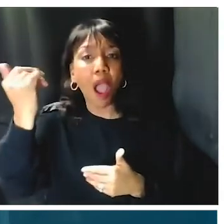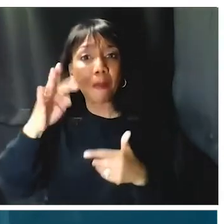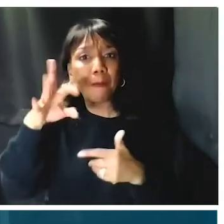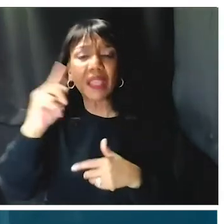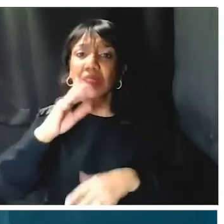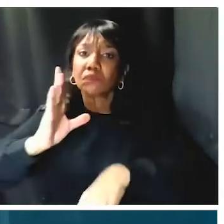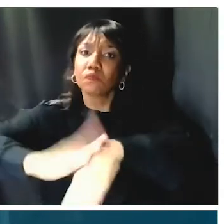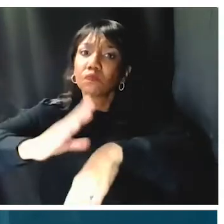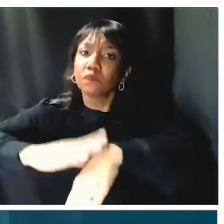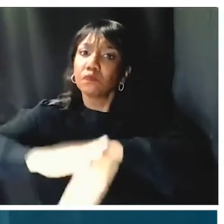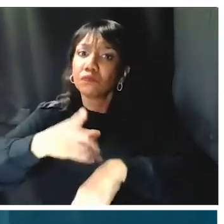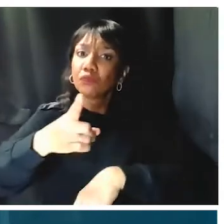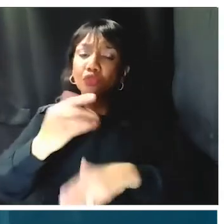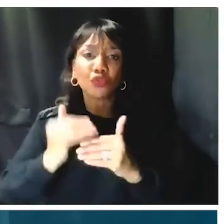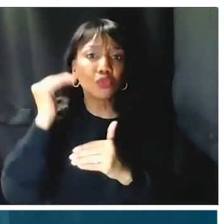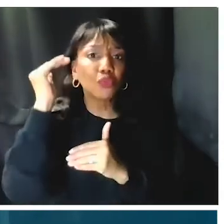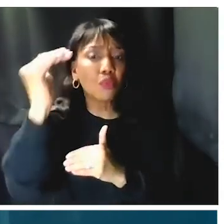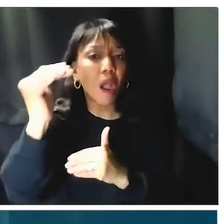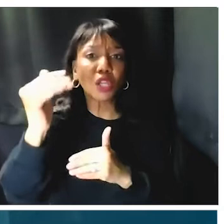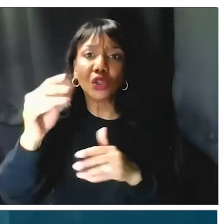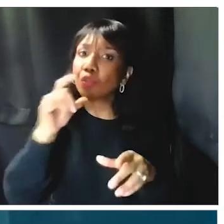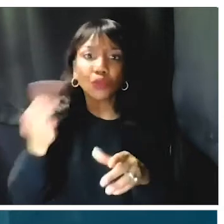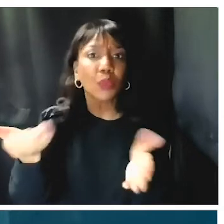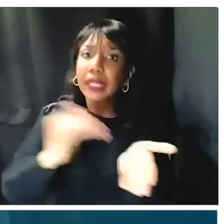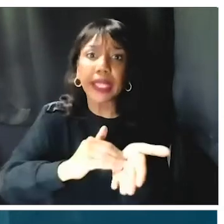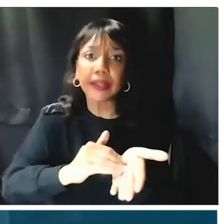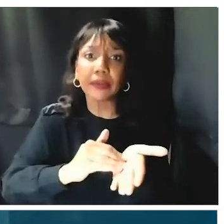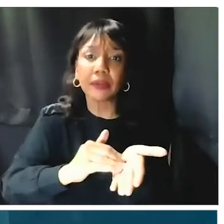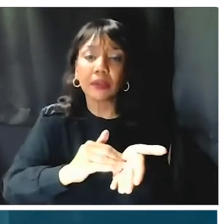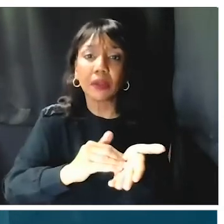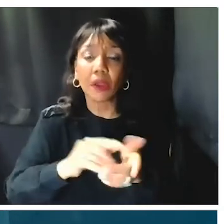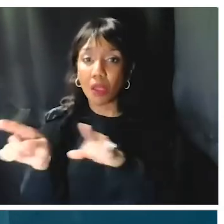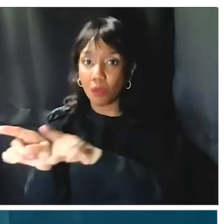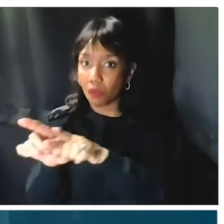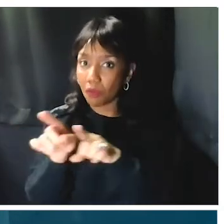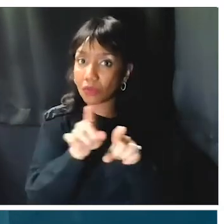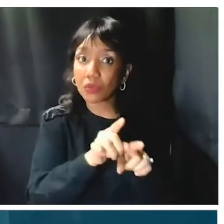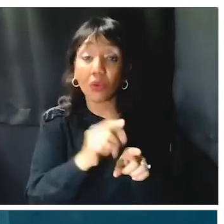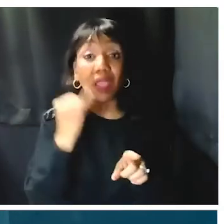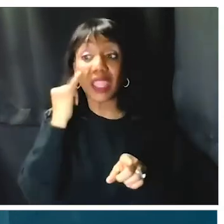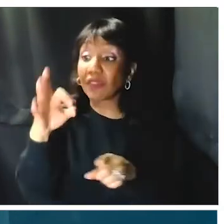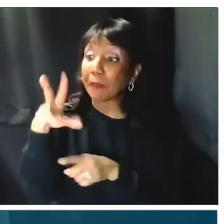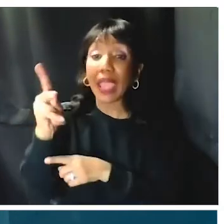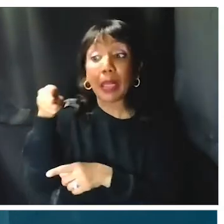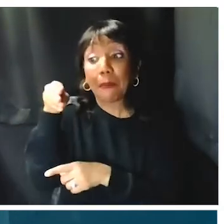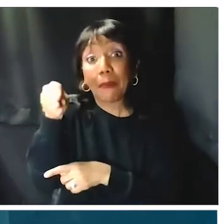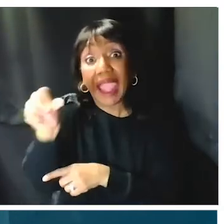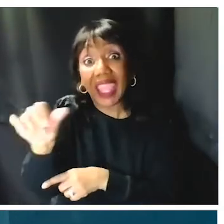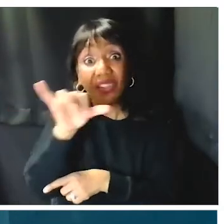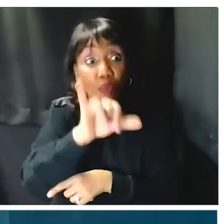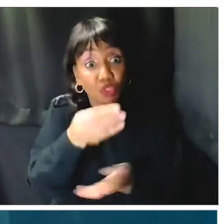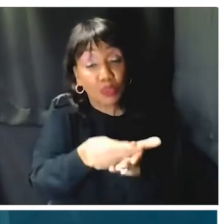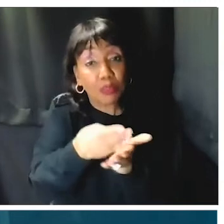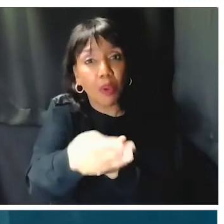from overdrawing your account in the future. Also, if the bank paid for your transaction,